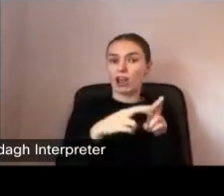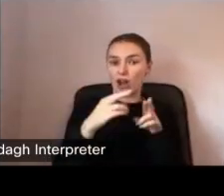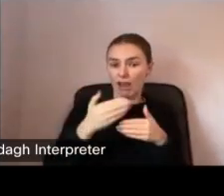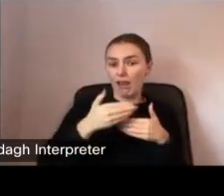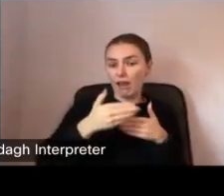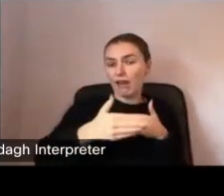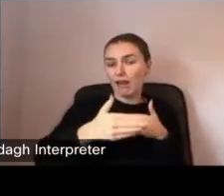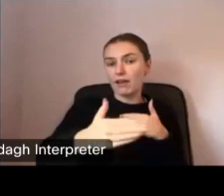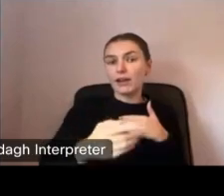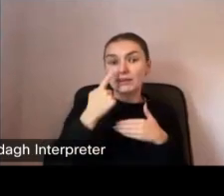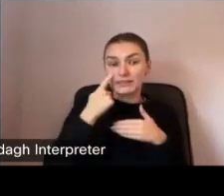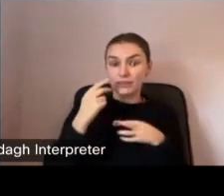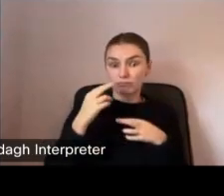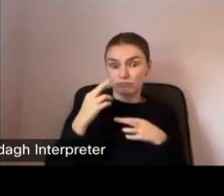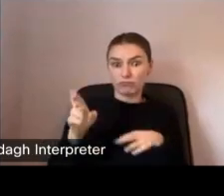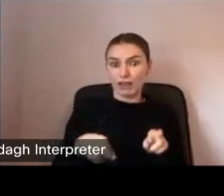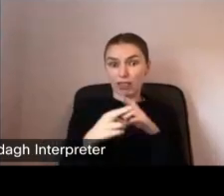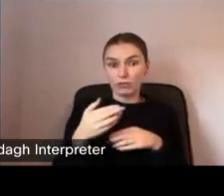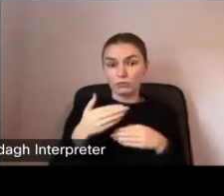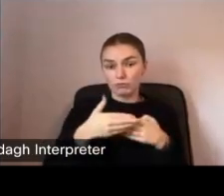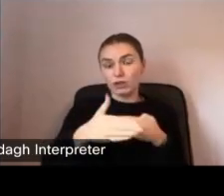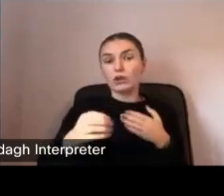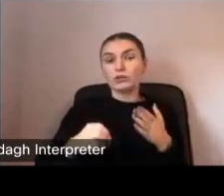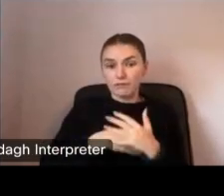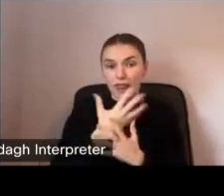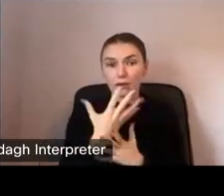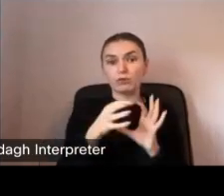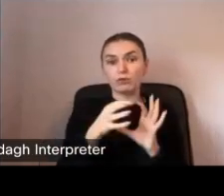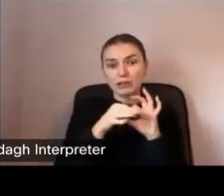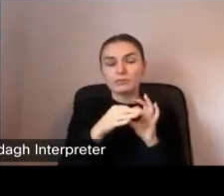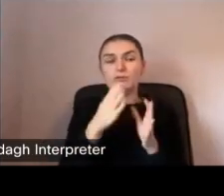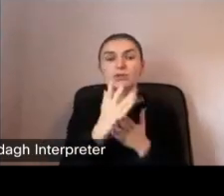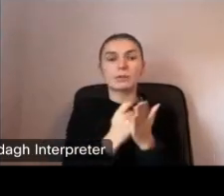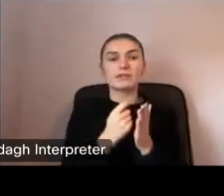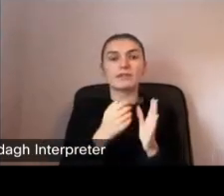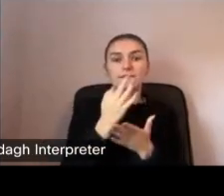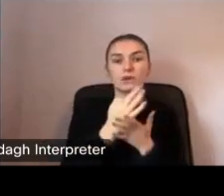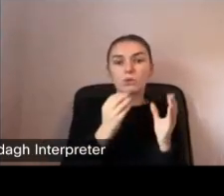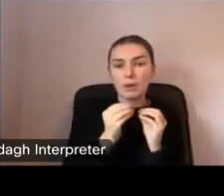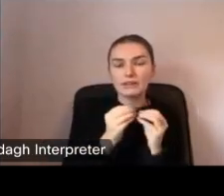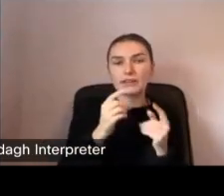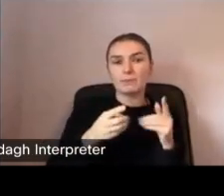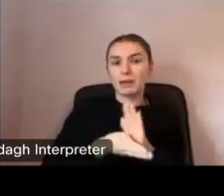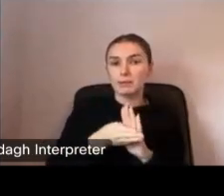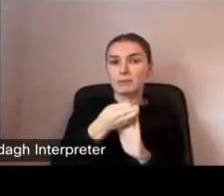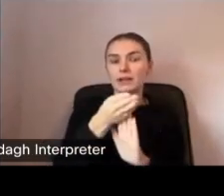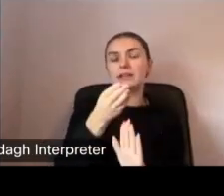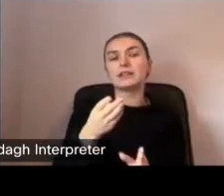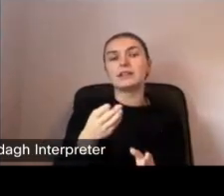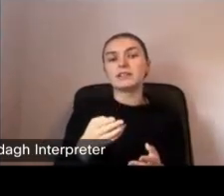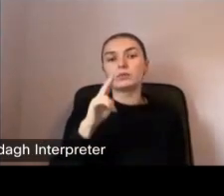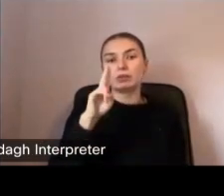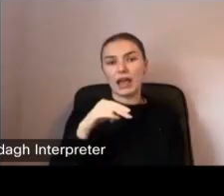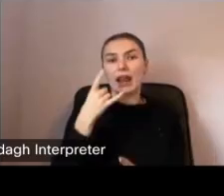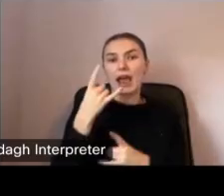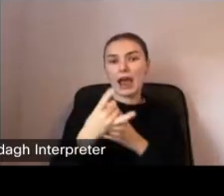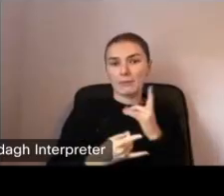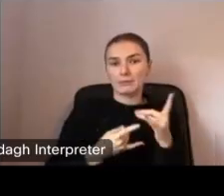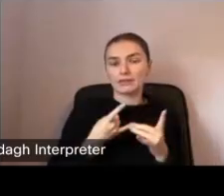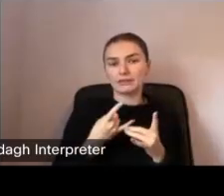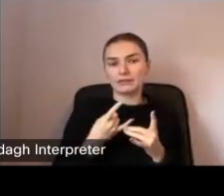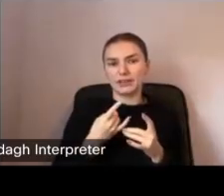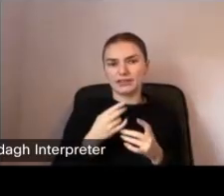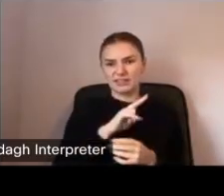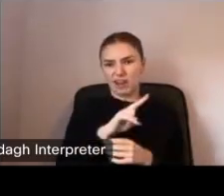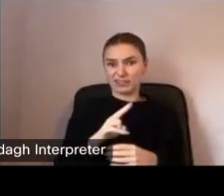by seeing them regularly, you develop the relationship. So often it's a few comments, then you build on that. So it can happen. It's not as difficult